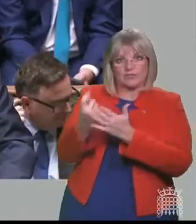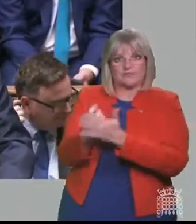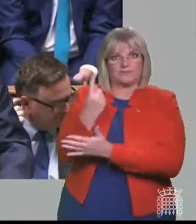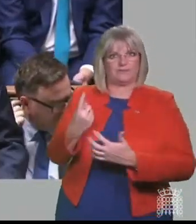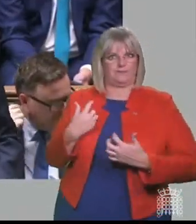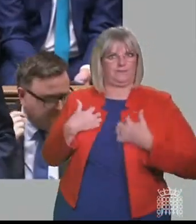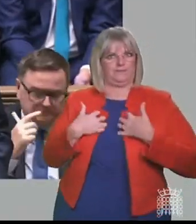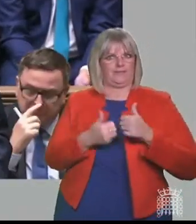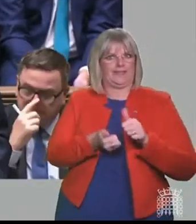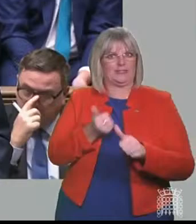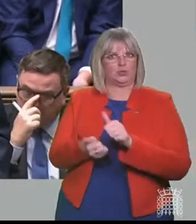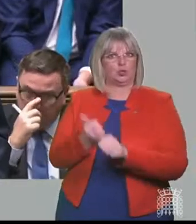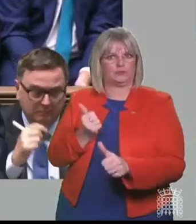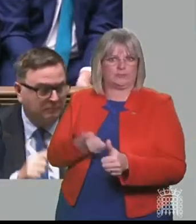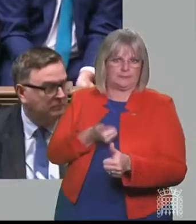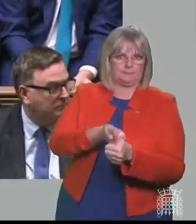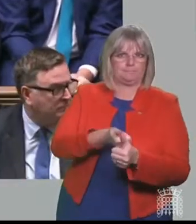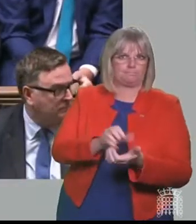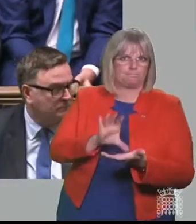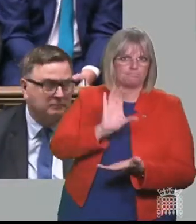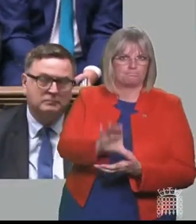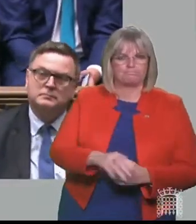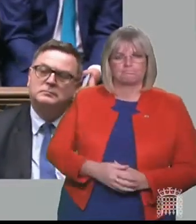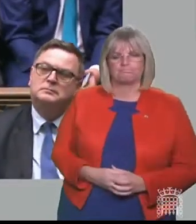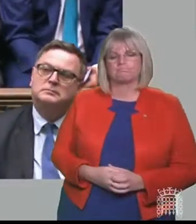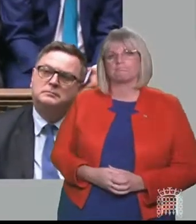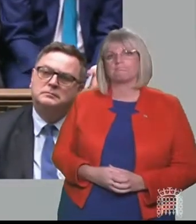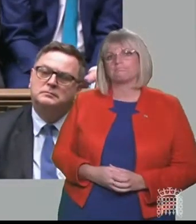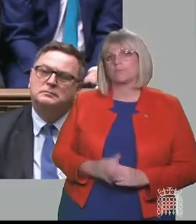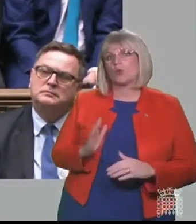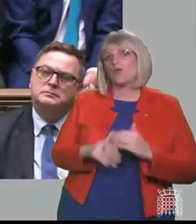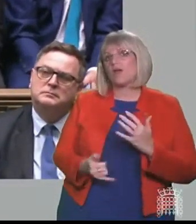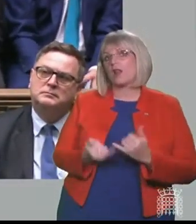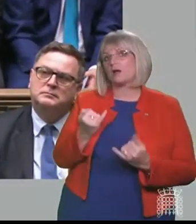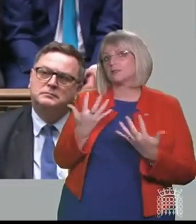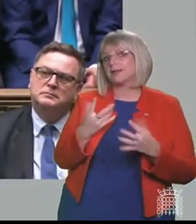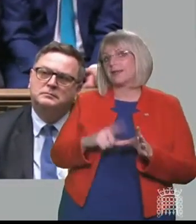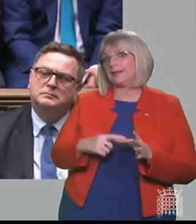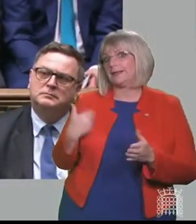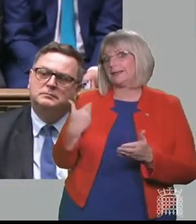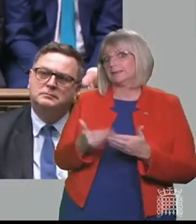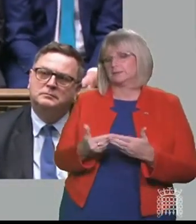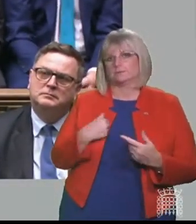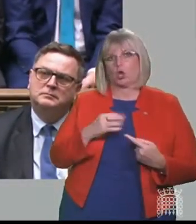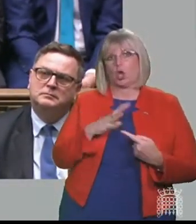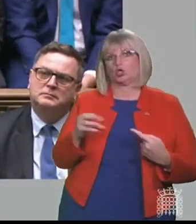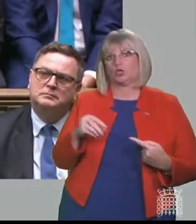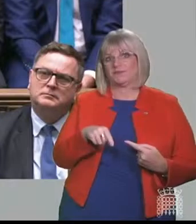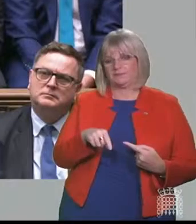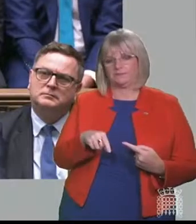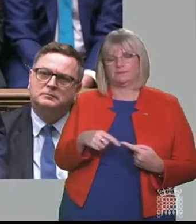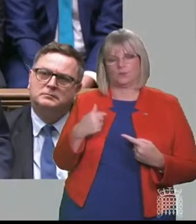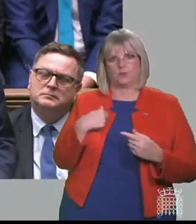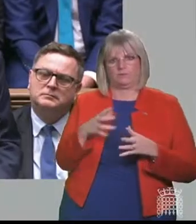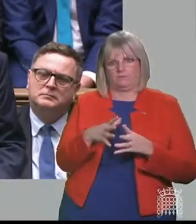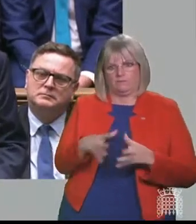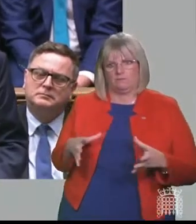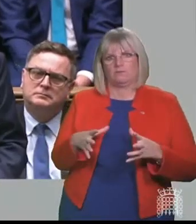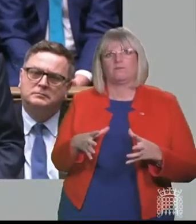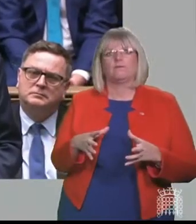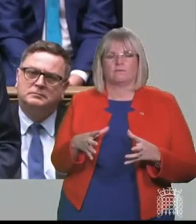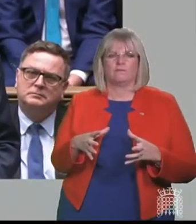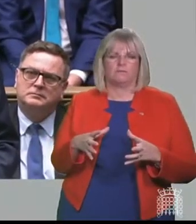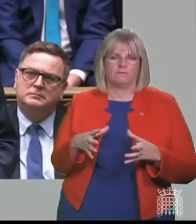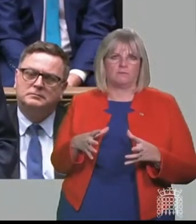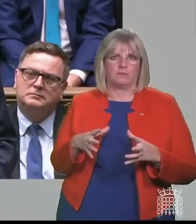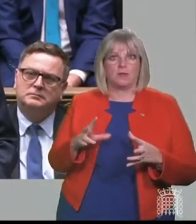decade, under Conservatives, we have grown to become the third largest technology sector in the world,